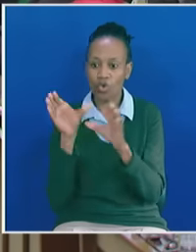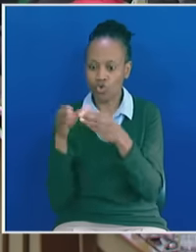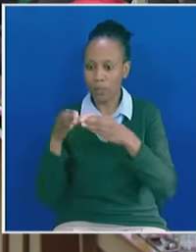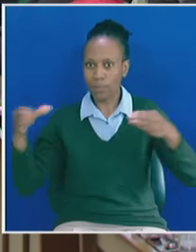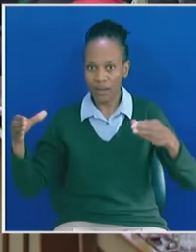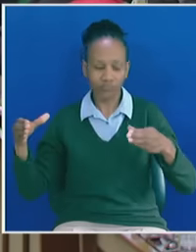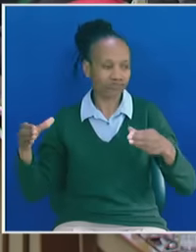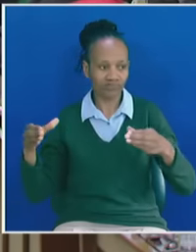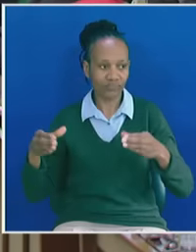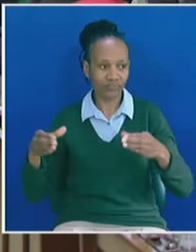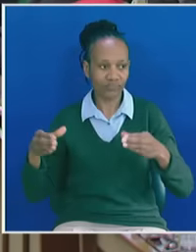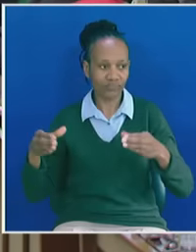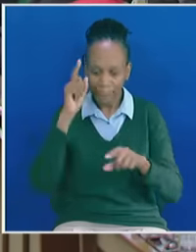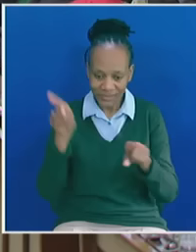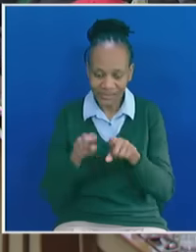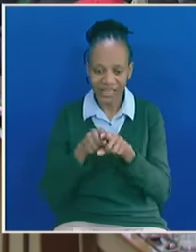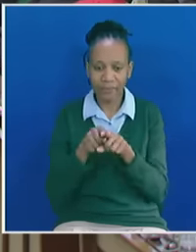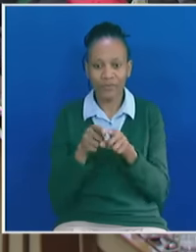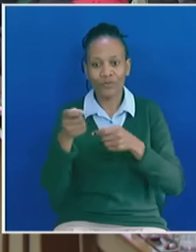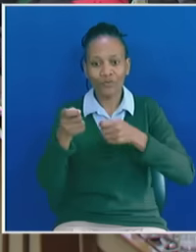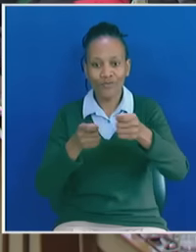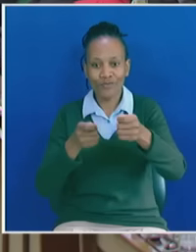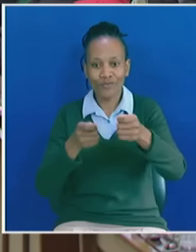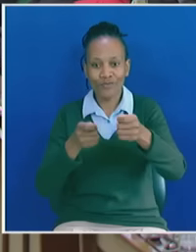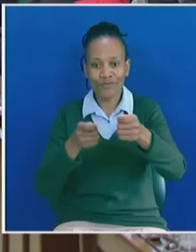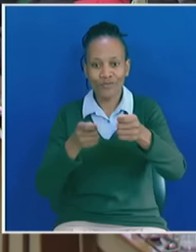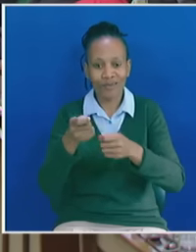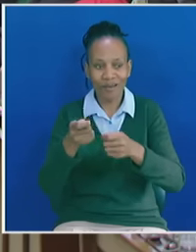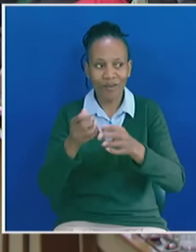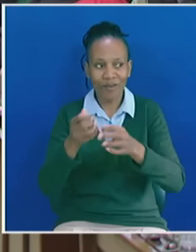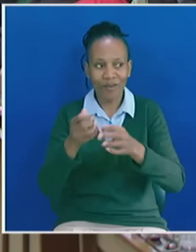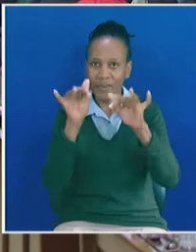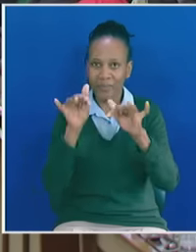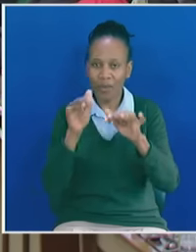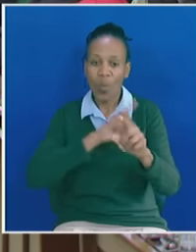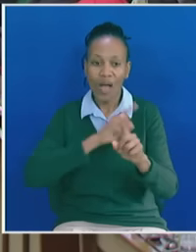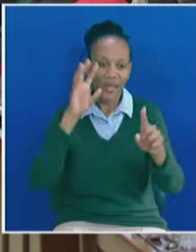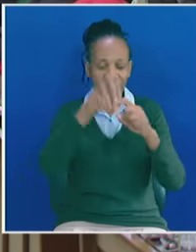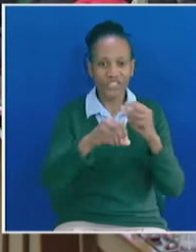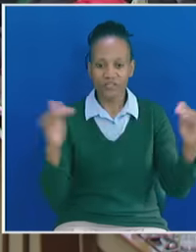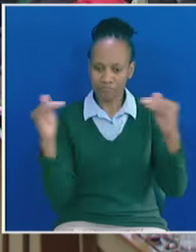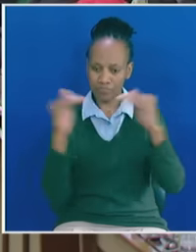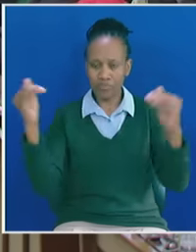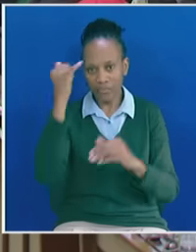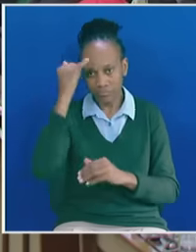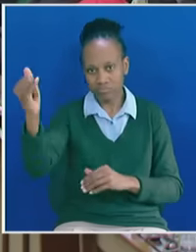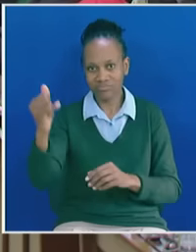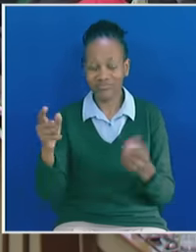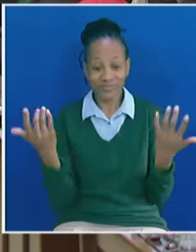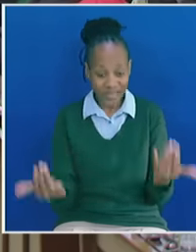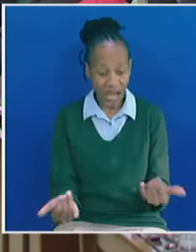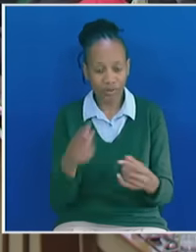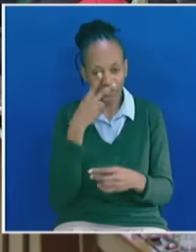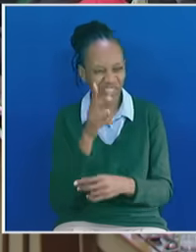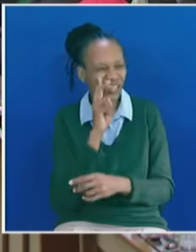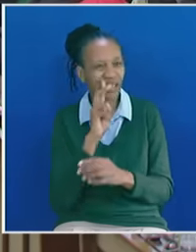work towards a common goal. If you look at the analysis of the judgment at the end of the Nkandla Road, it is clear in